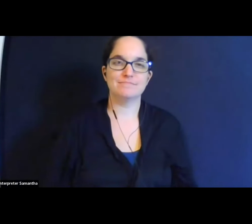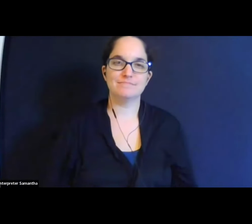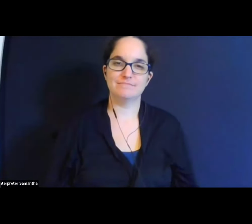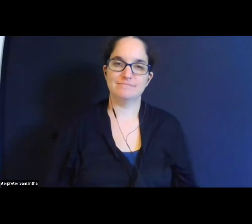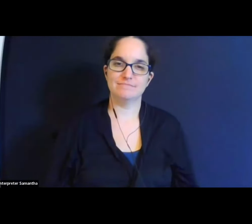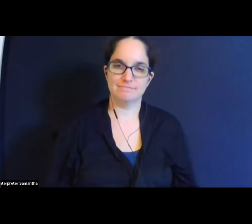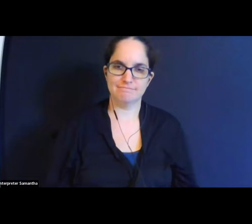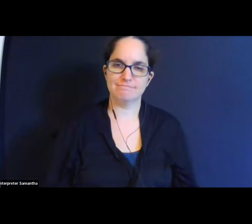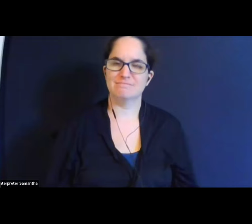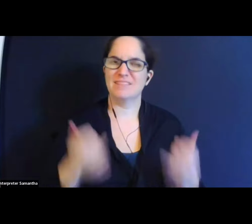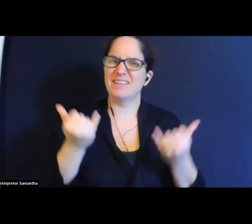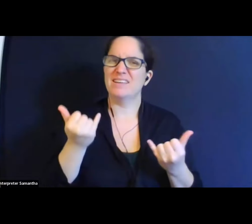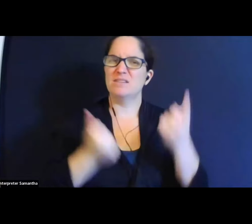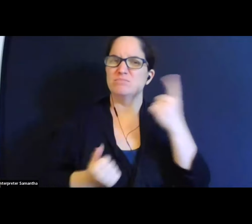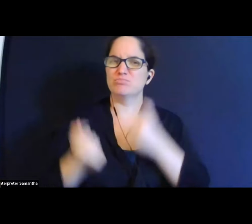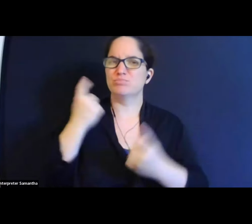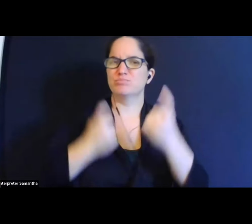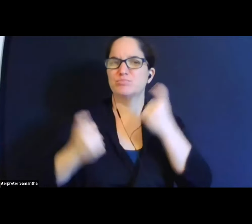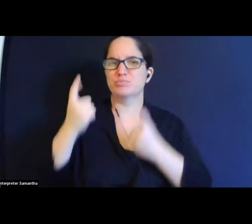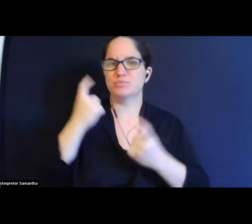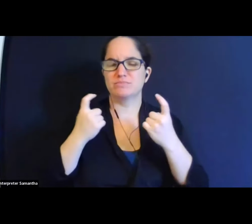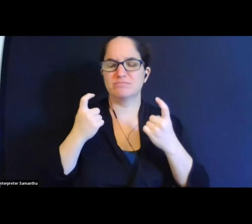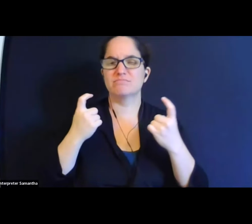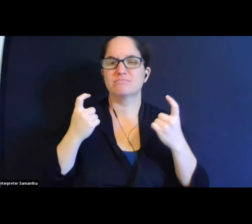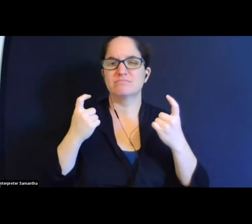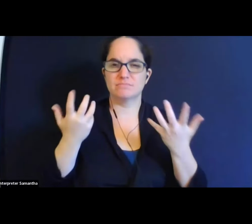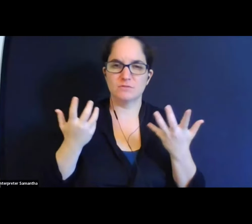questions that were just going around about